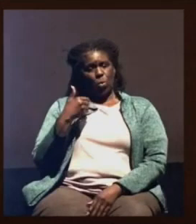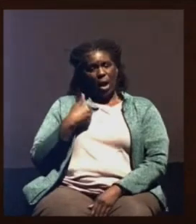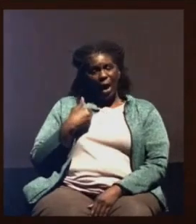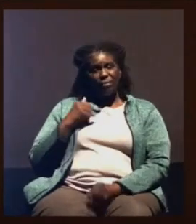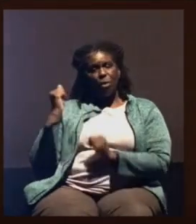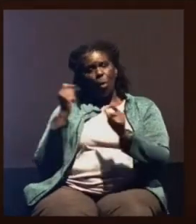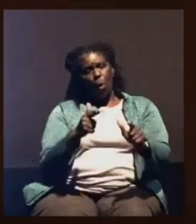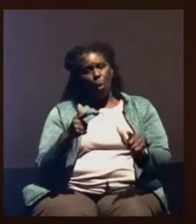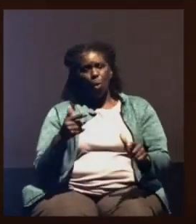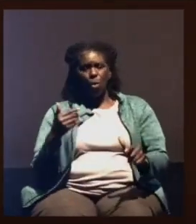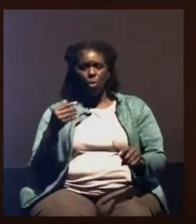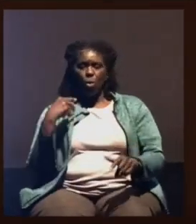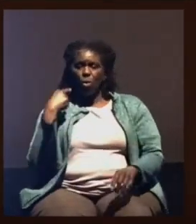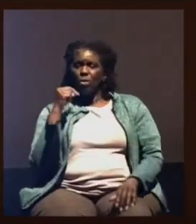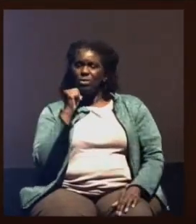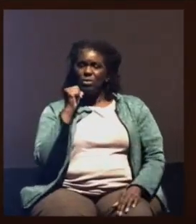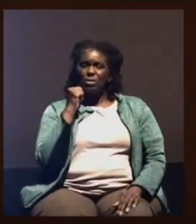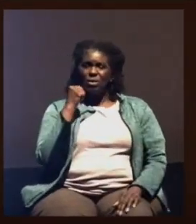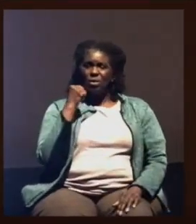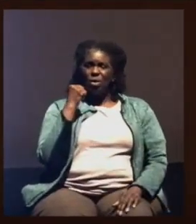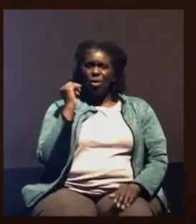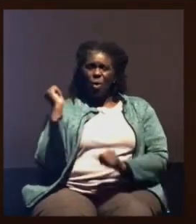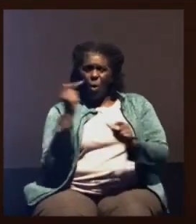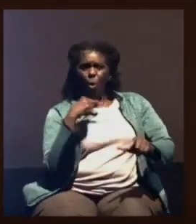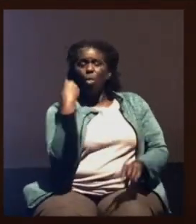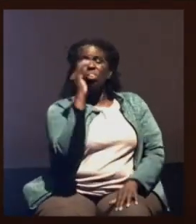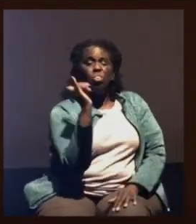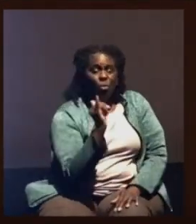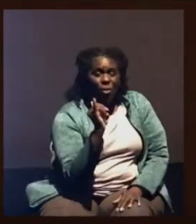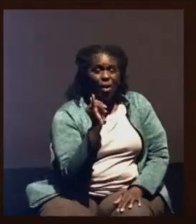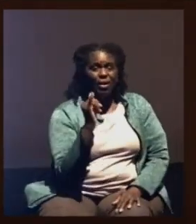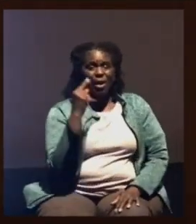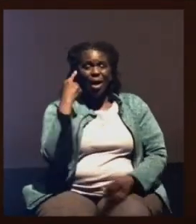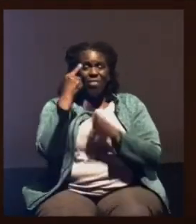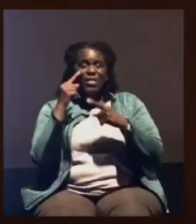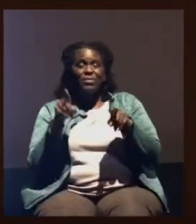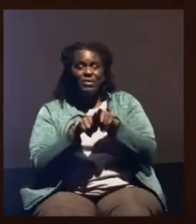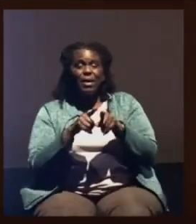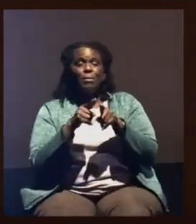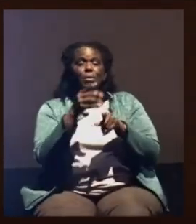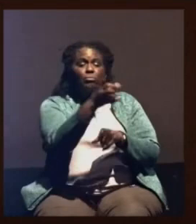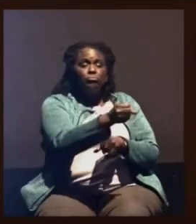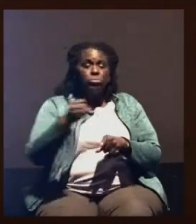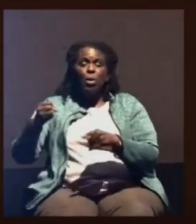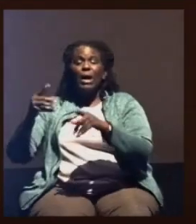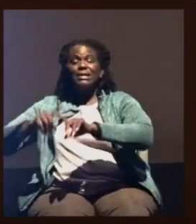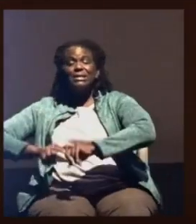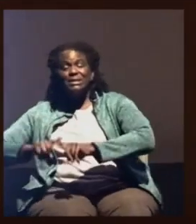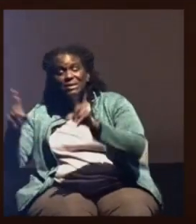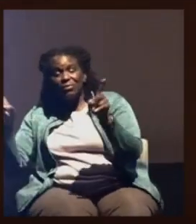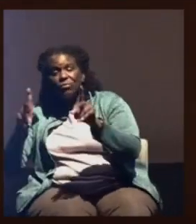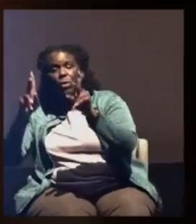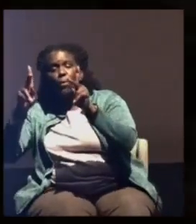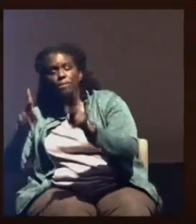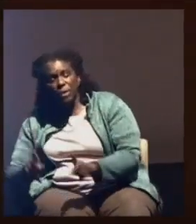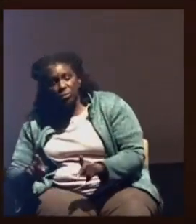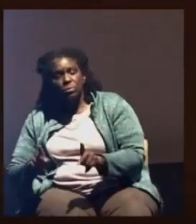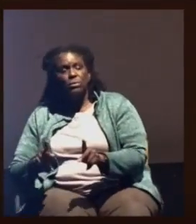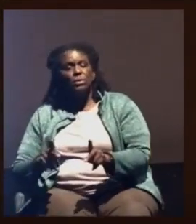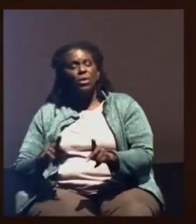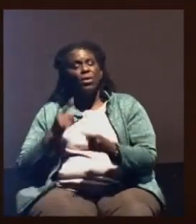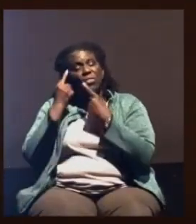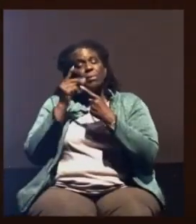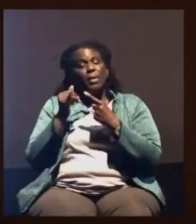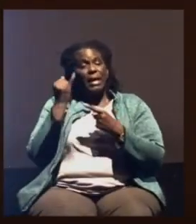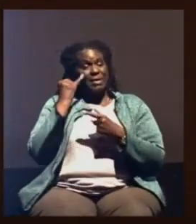all kind of look alike and all we think alike. Let's bring this person in. So that's something that you can do as you sit at the University of Redlands. If you're not